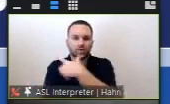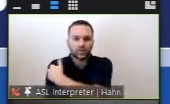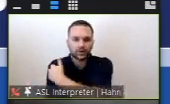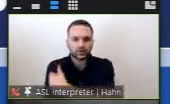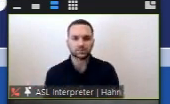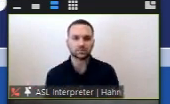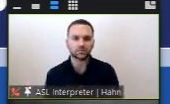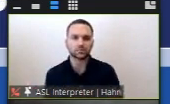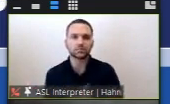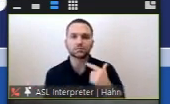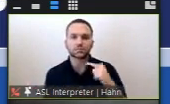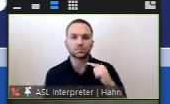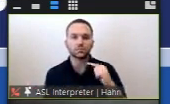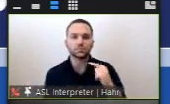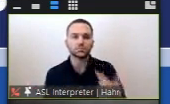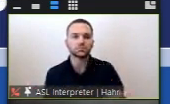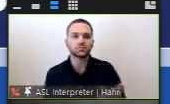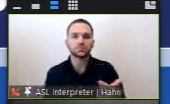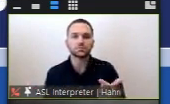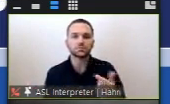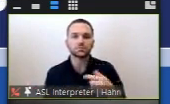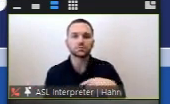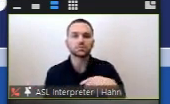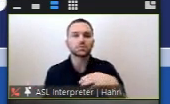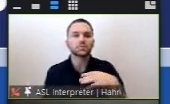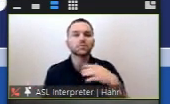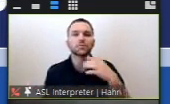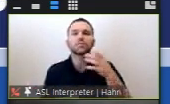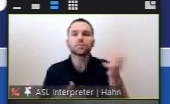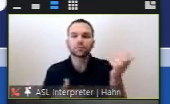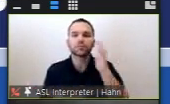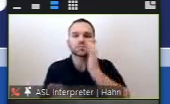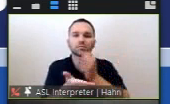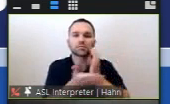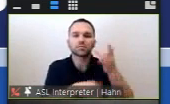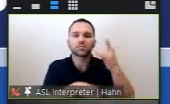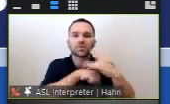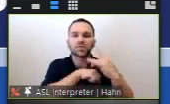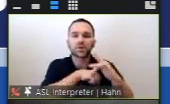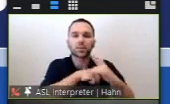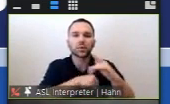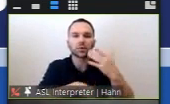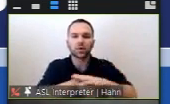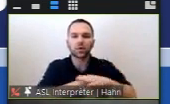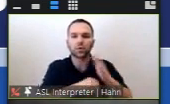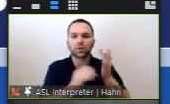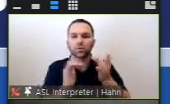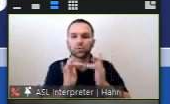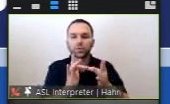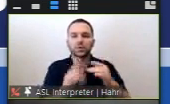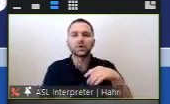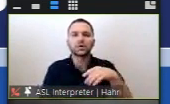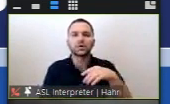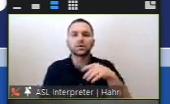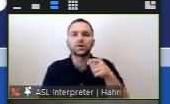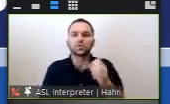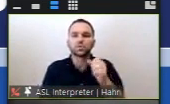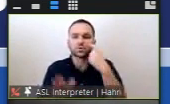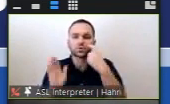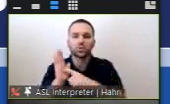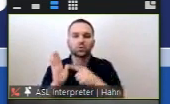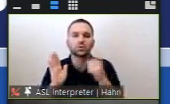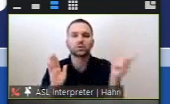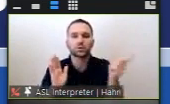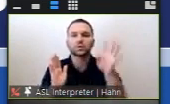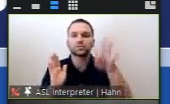And so moving on to some of the visualizations that are available on this website, what you can see here is a number of graphics,